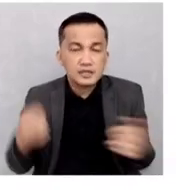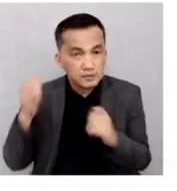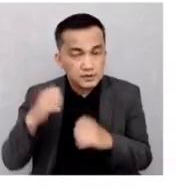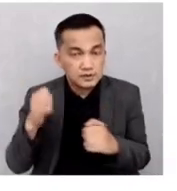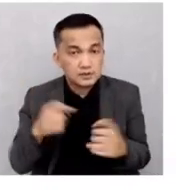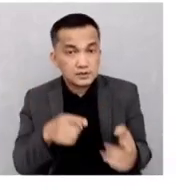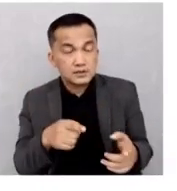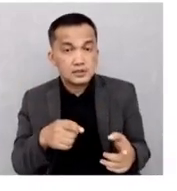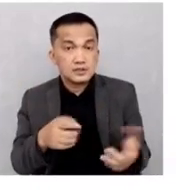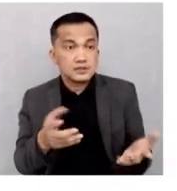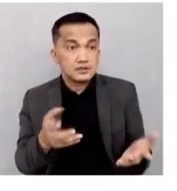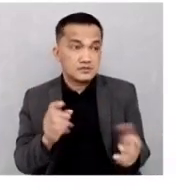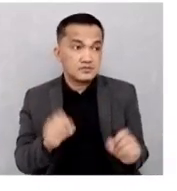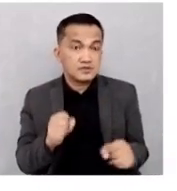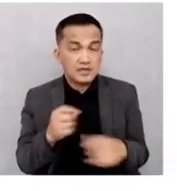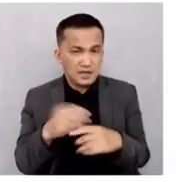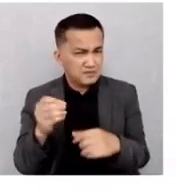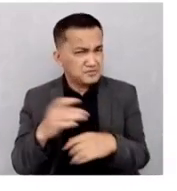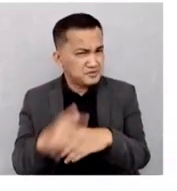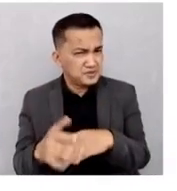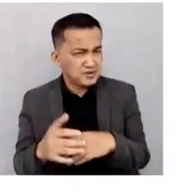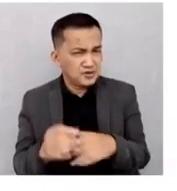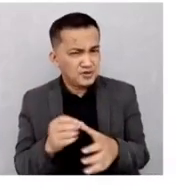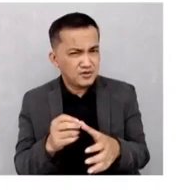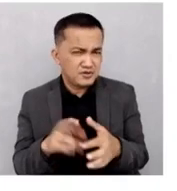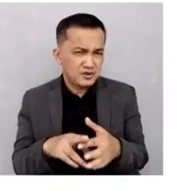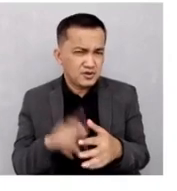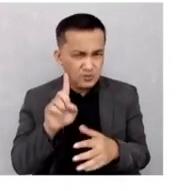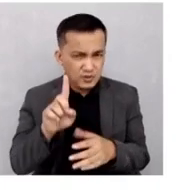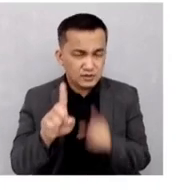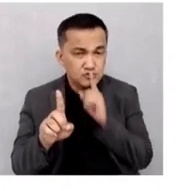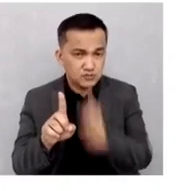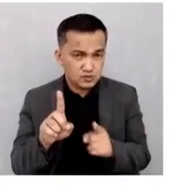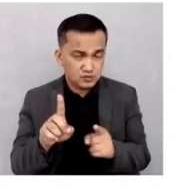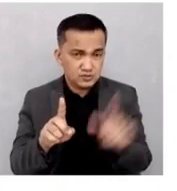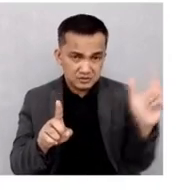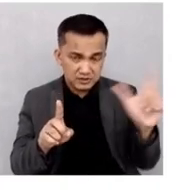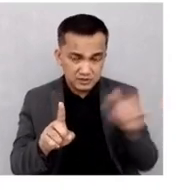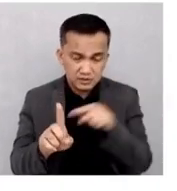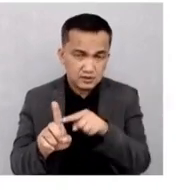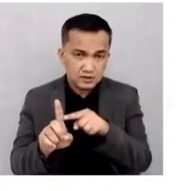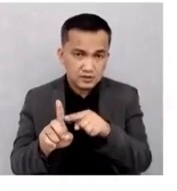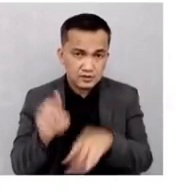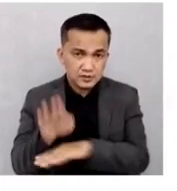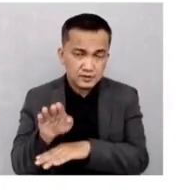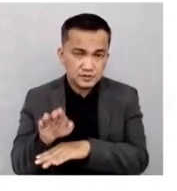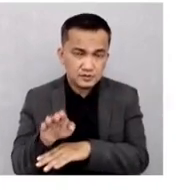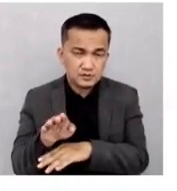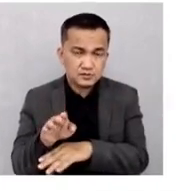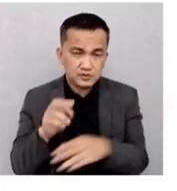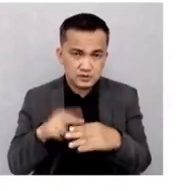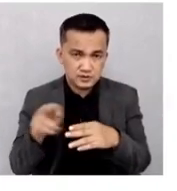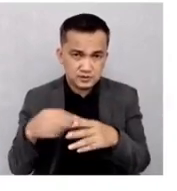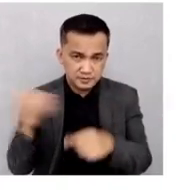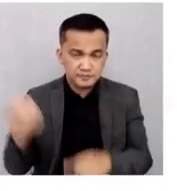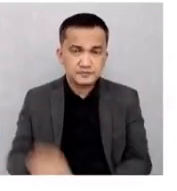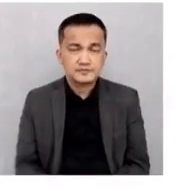this would have been out earlier today, or was 1 o'clock really the time for the results to come out?